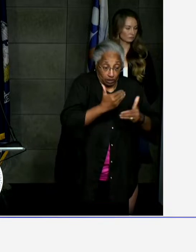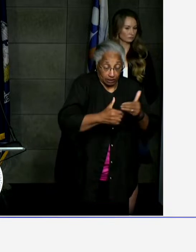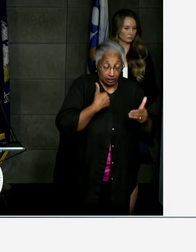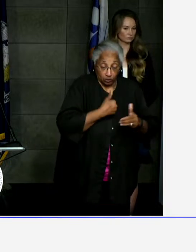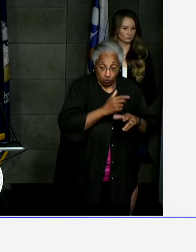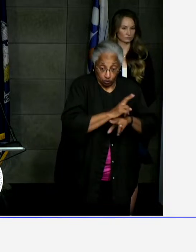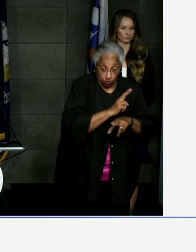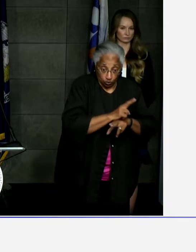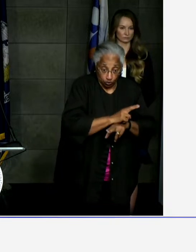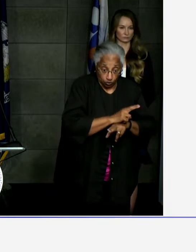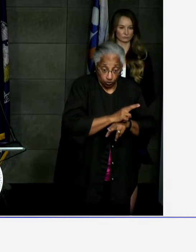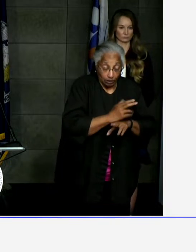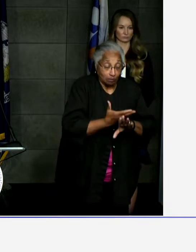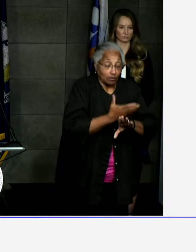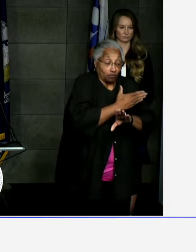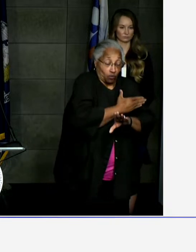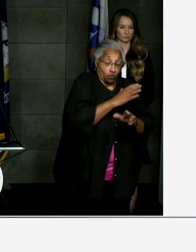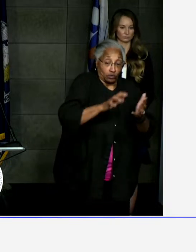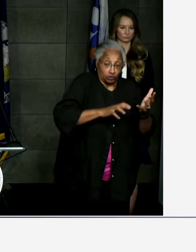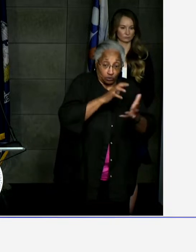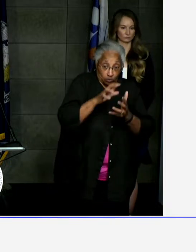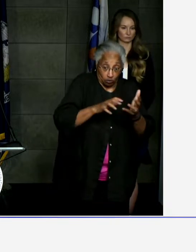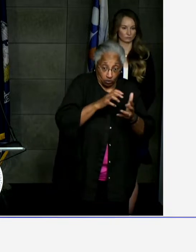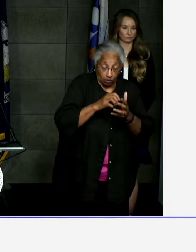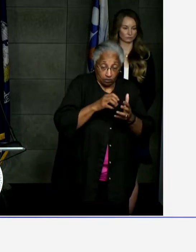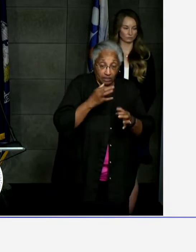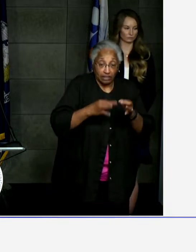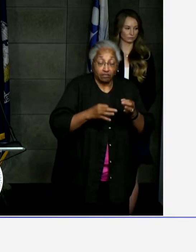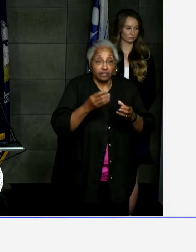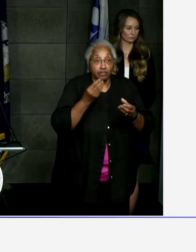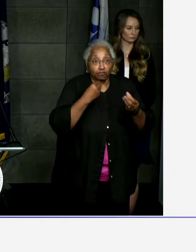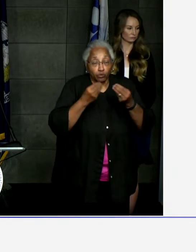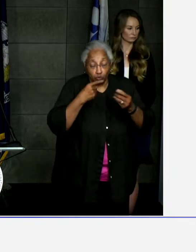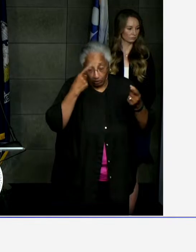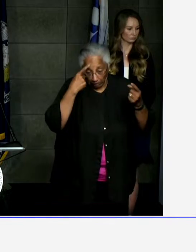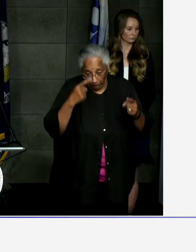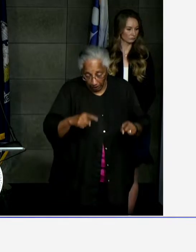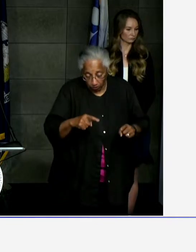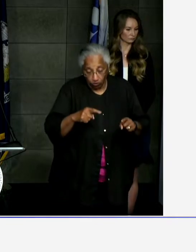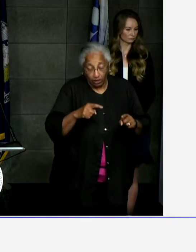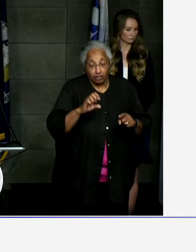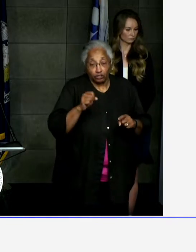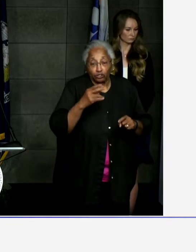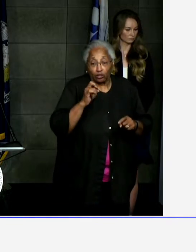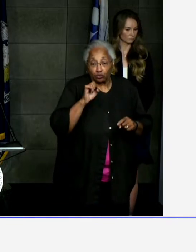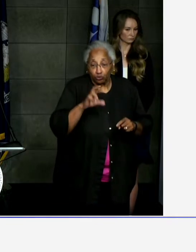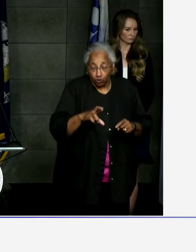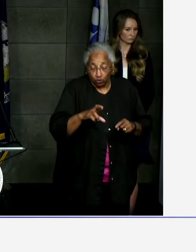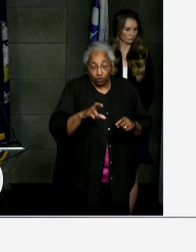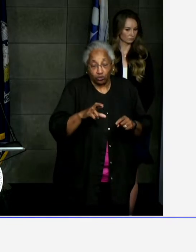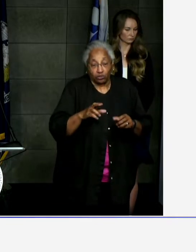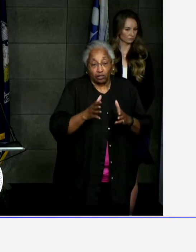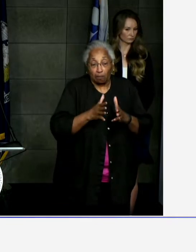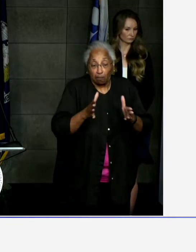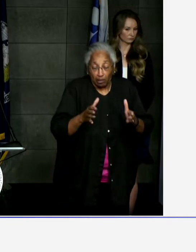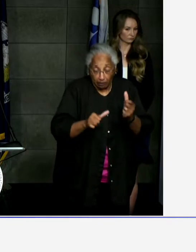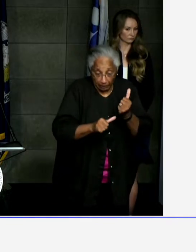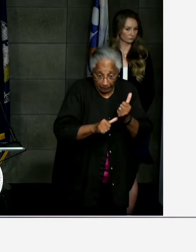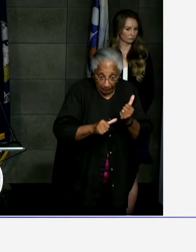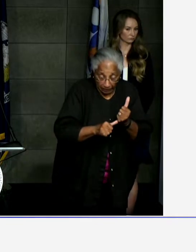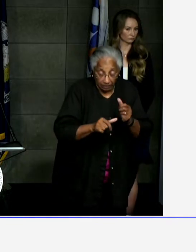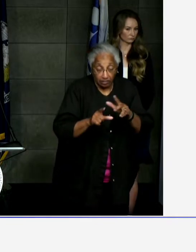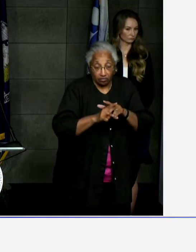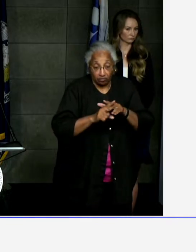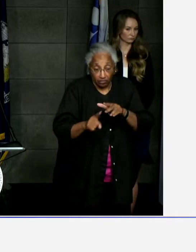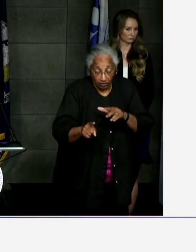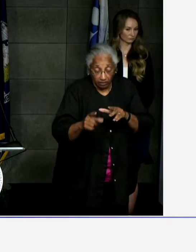activate pre-storm, whether it's the food contract, whether it's the sheltering, public assist evacuation, getting